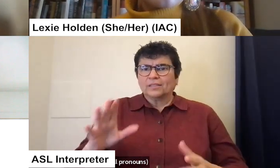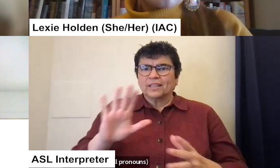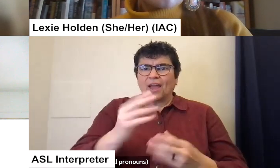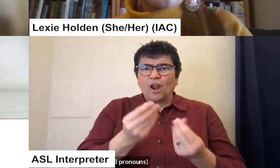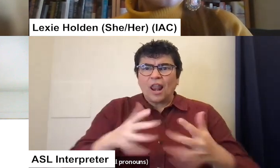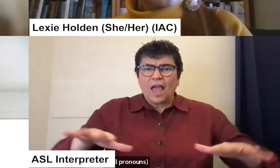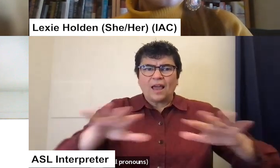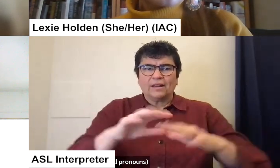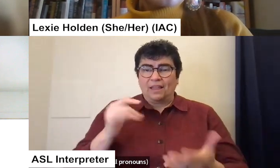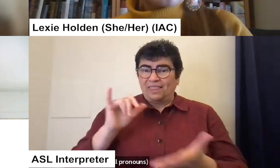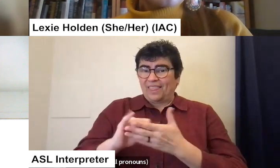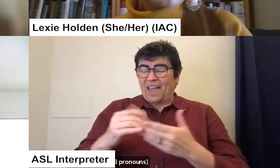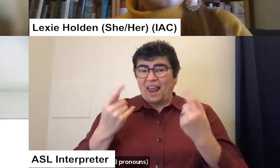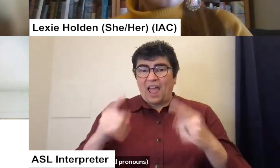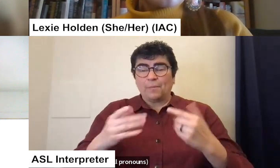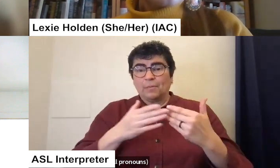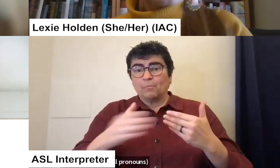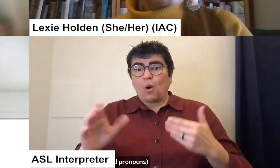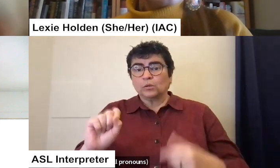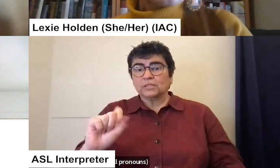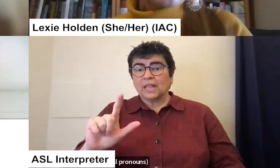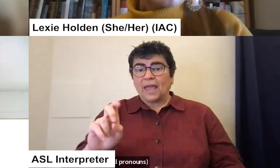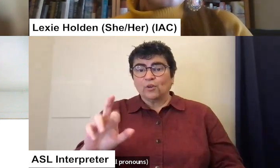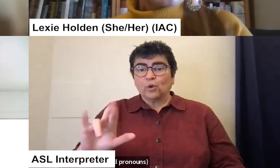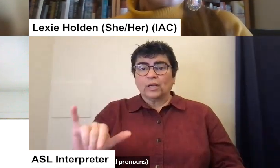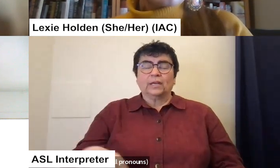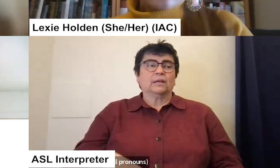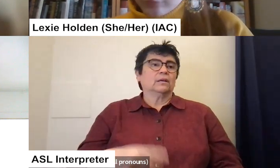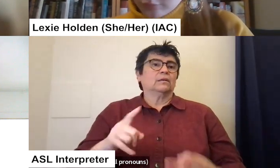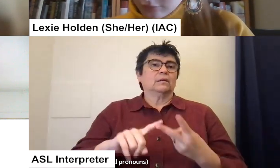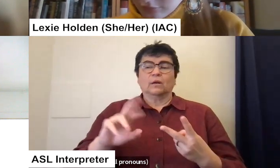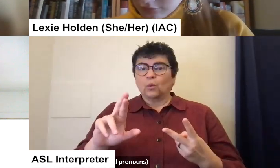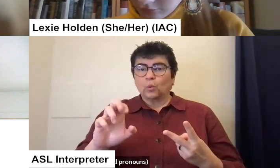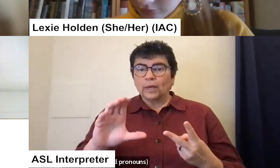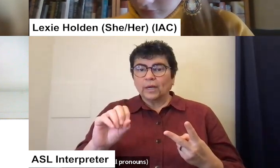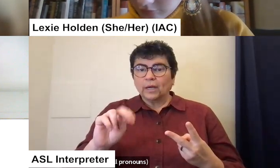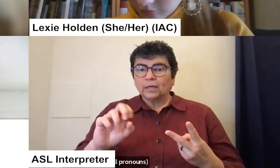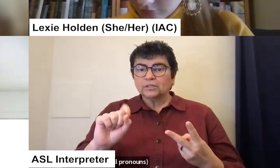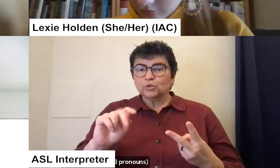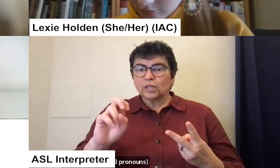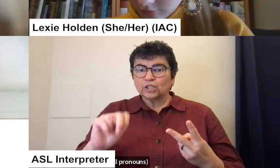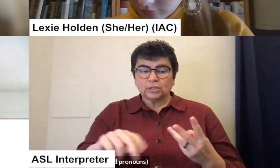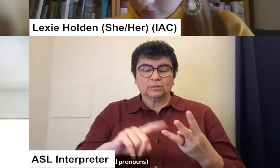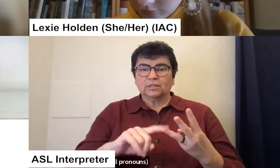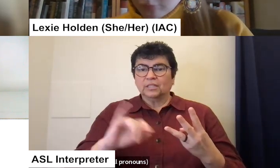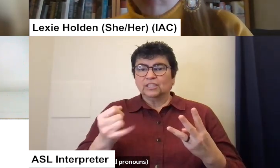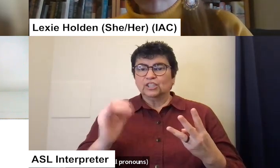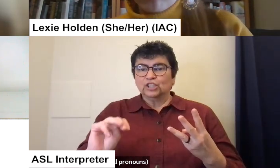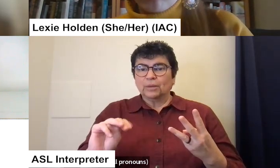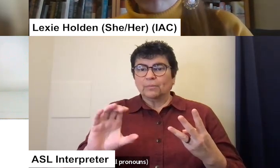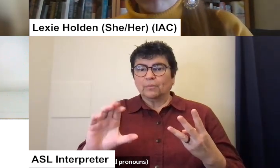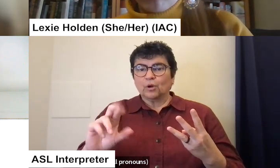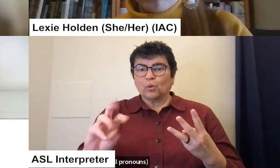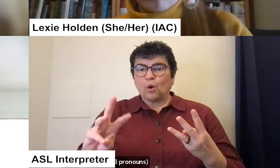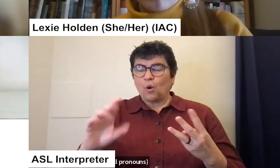during, post-slavery, during the Reconstruction, during the Jim Crow era, but 90% of our